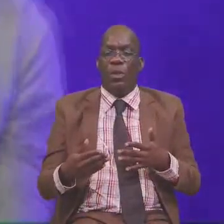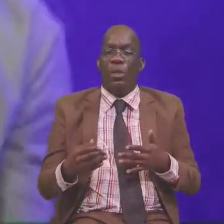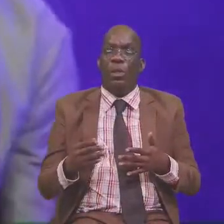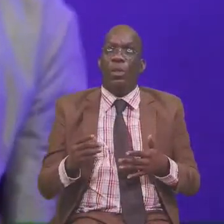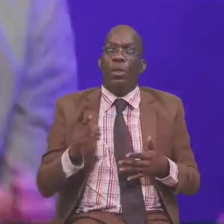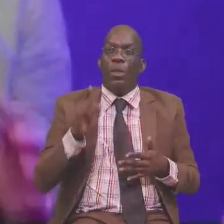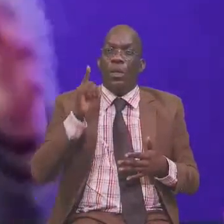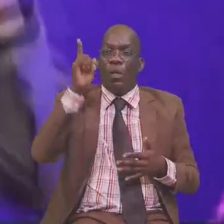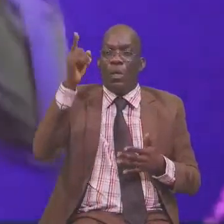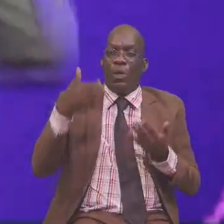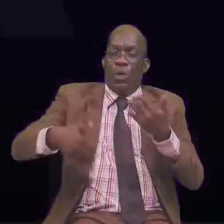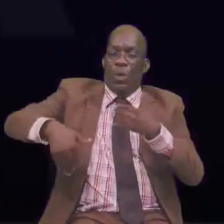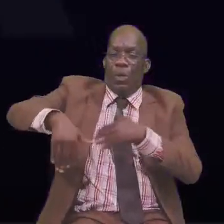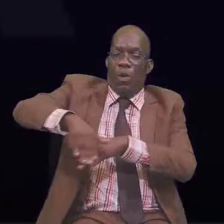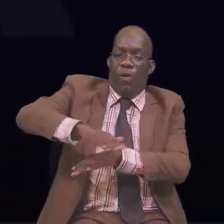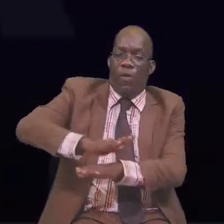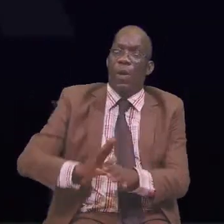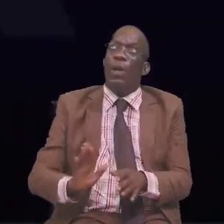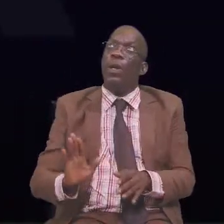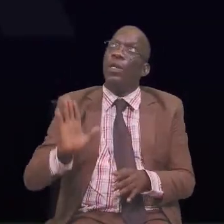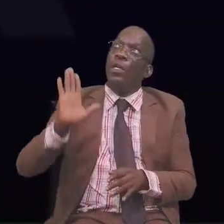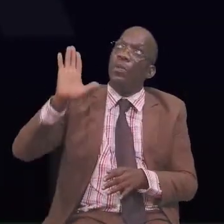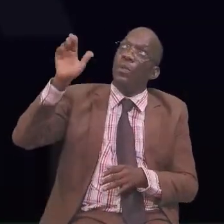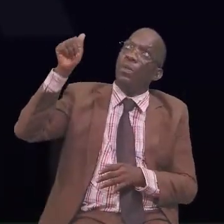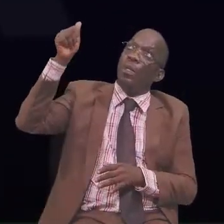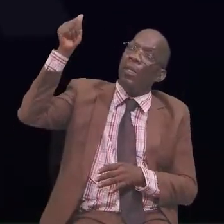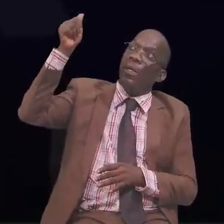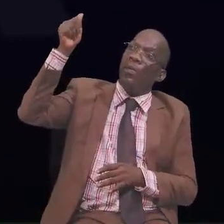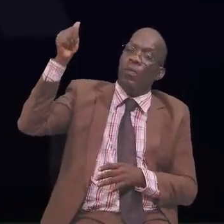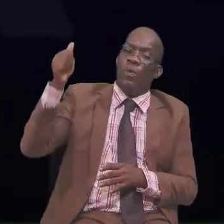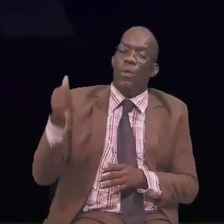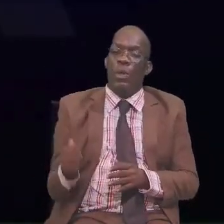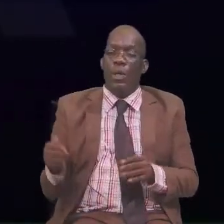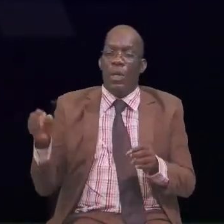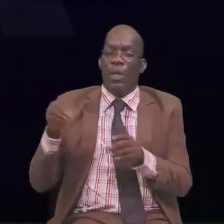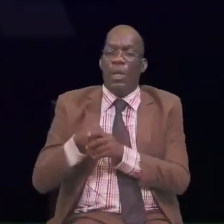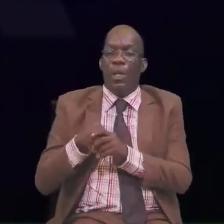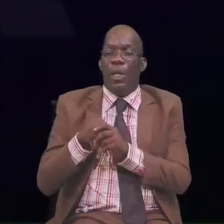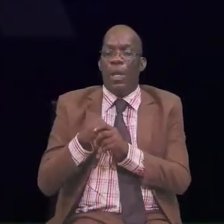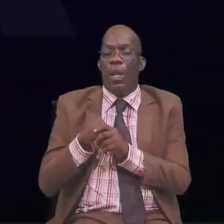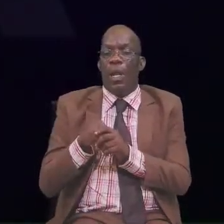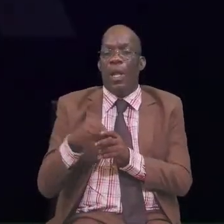rejoice. He wraps himself in